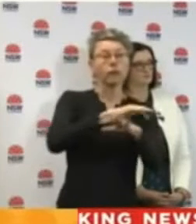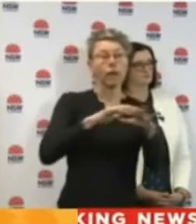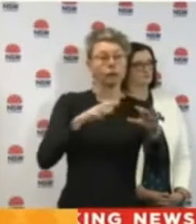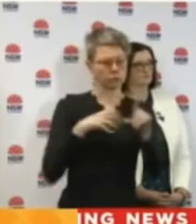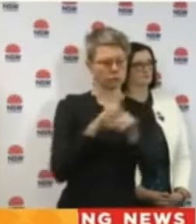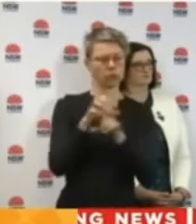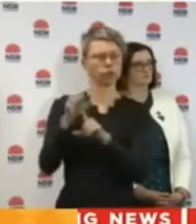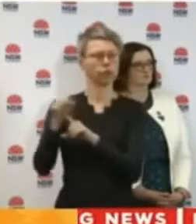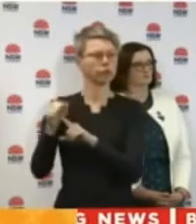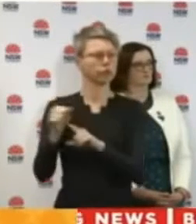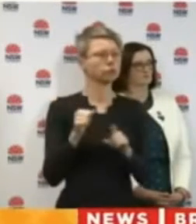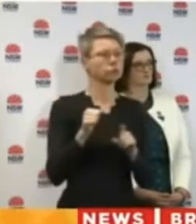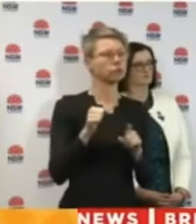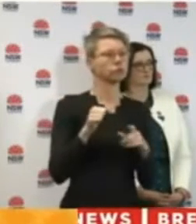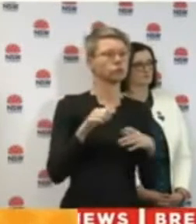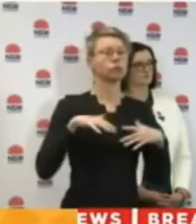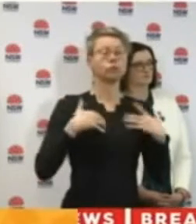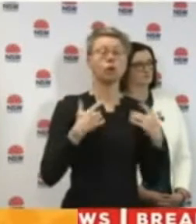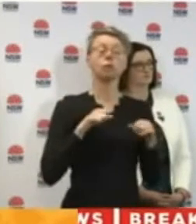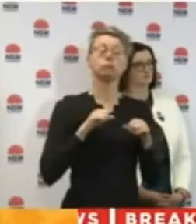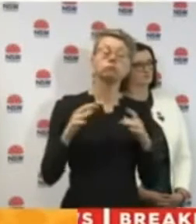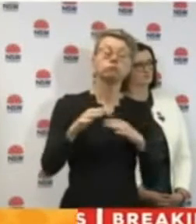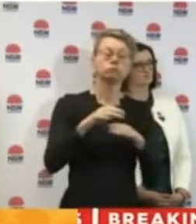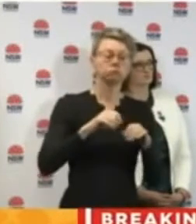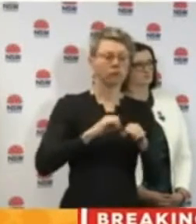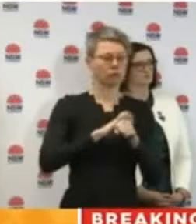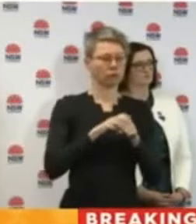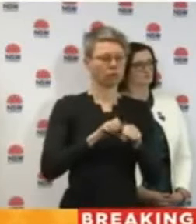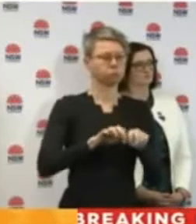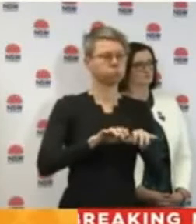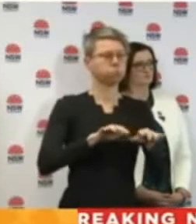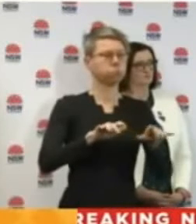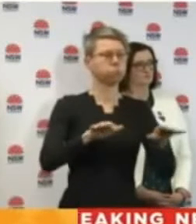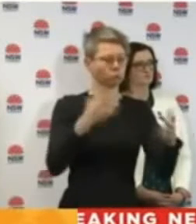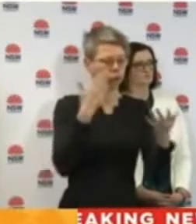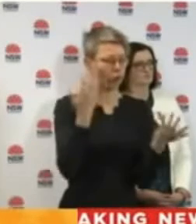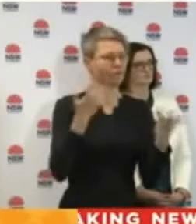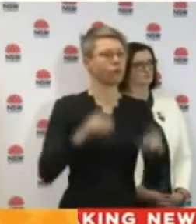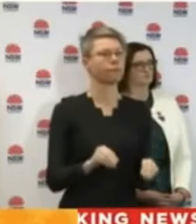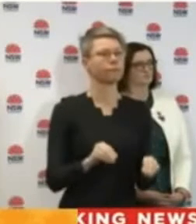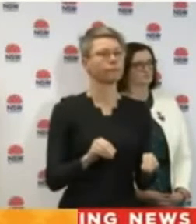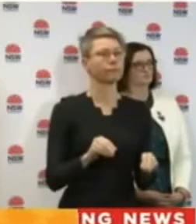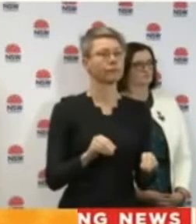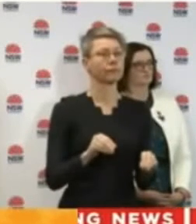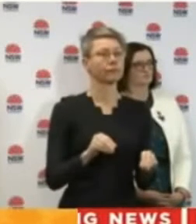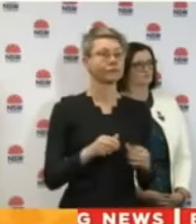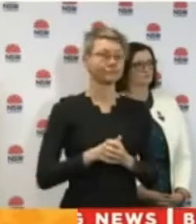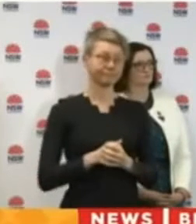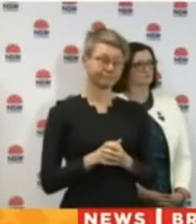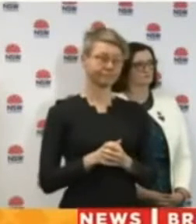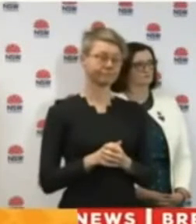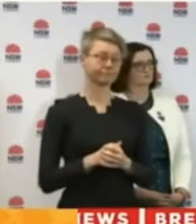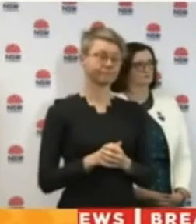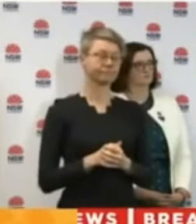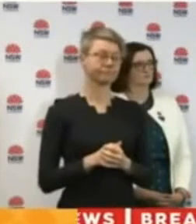don't have any of that community-to-community transmission, which unfortunately will cause the virus to spread. Now, as I've been saying